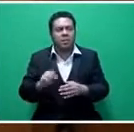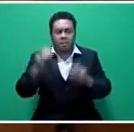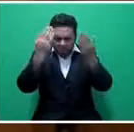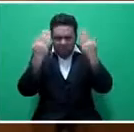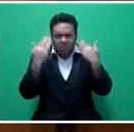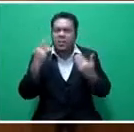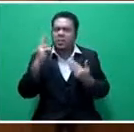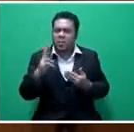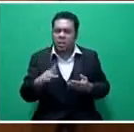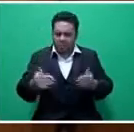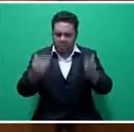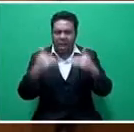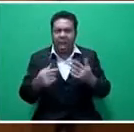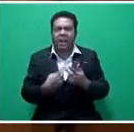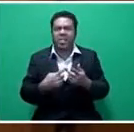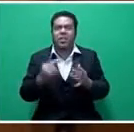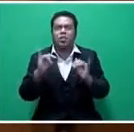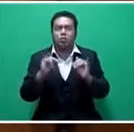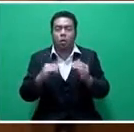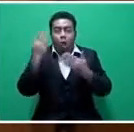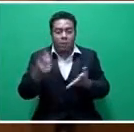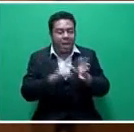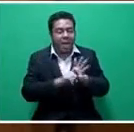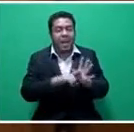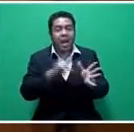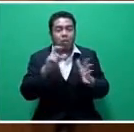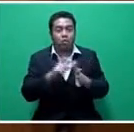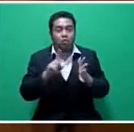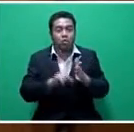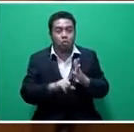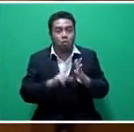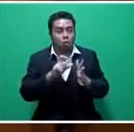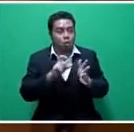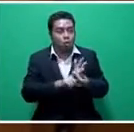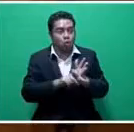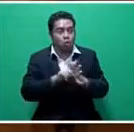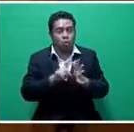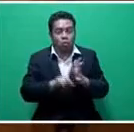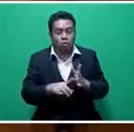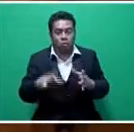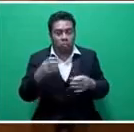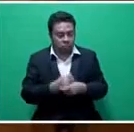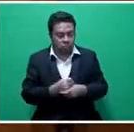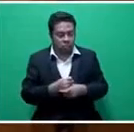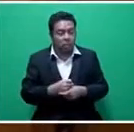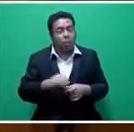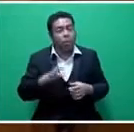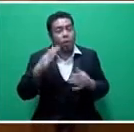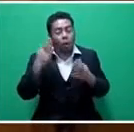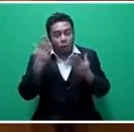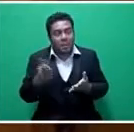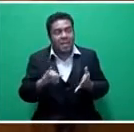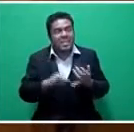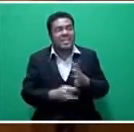coming to another issue, Honourable Randrondro. When Honourable Randrondro claimed, when Honourable Salote